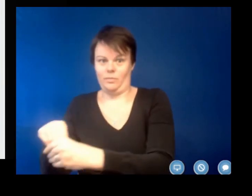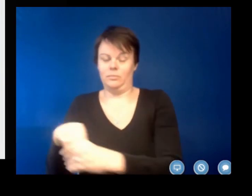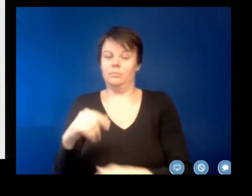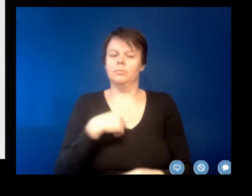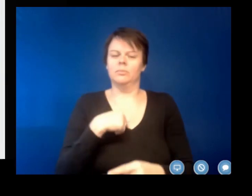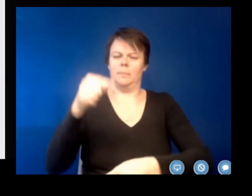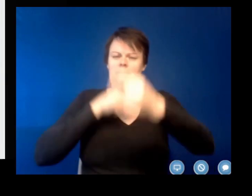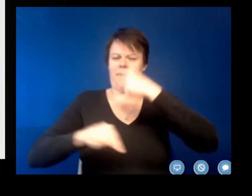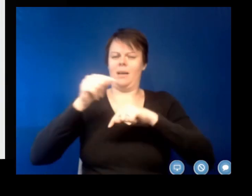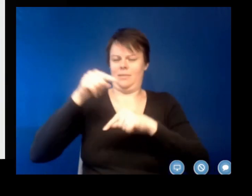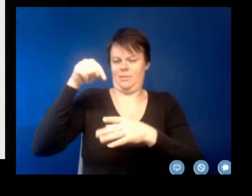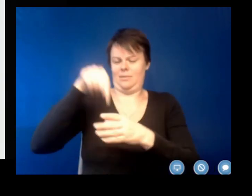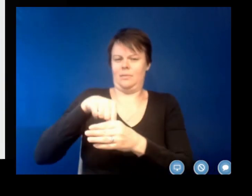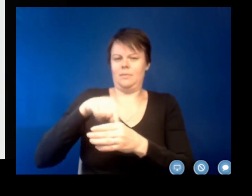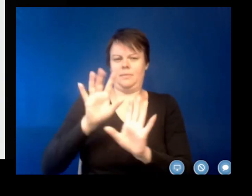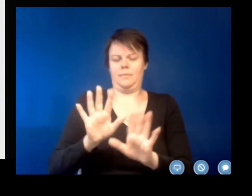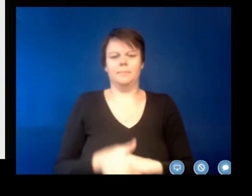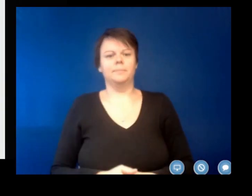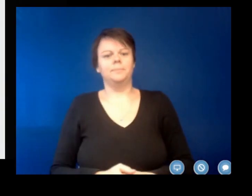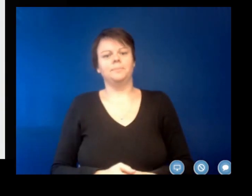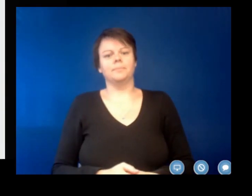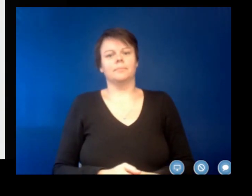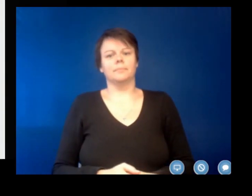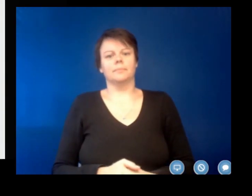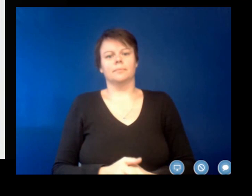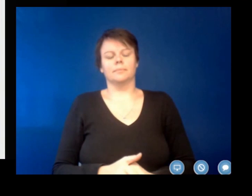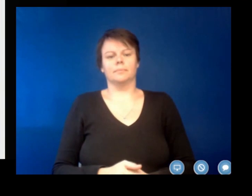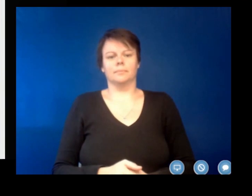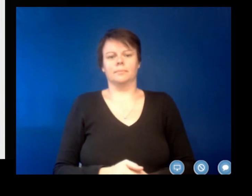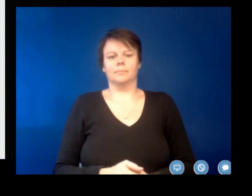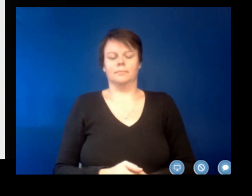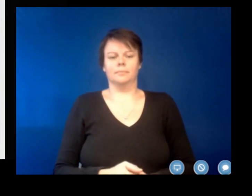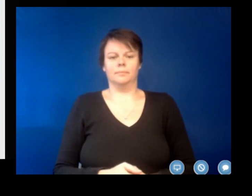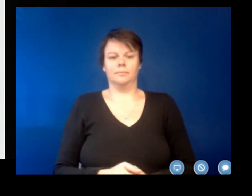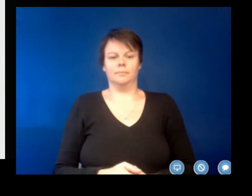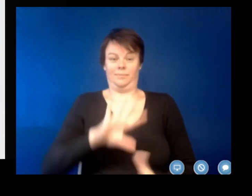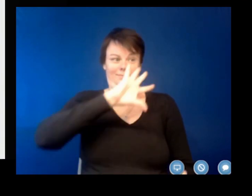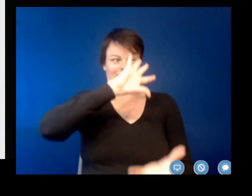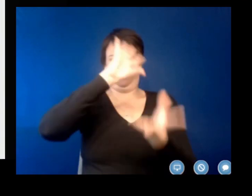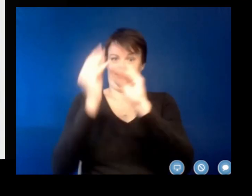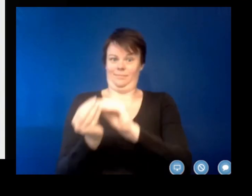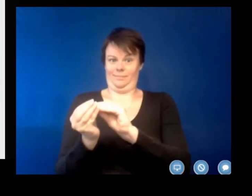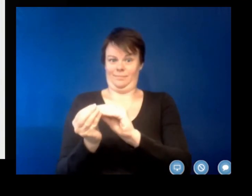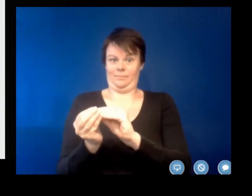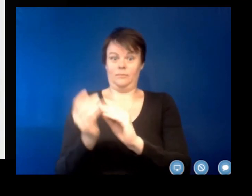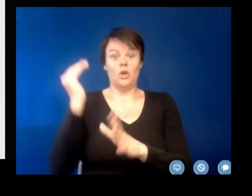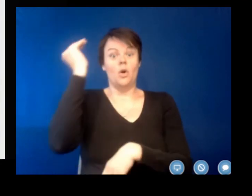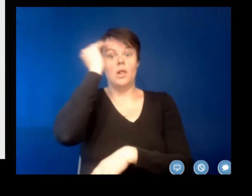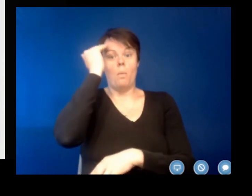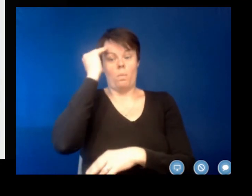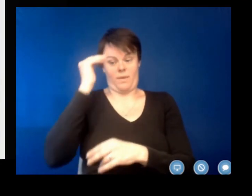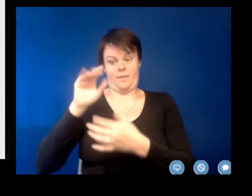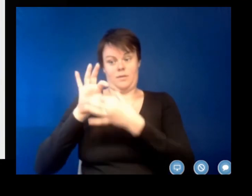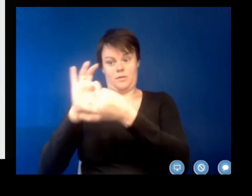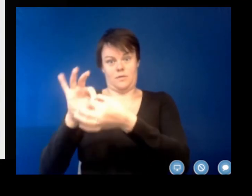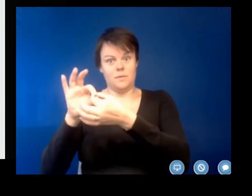of orders and structures. They deal with knowledge by reflection of complexity,